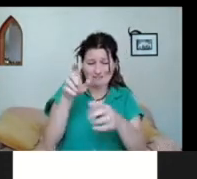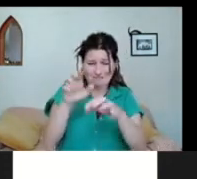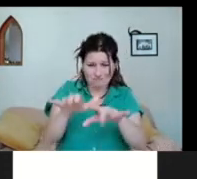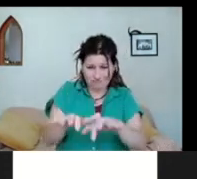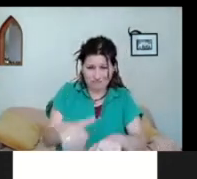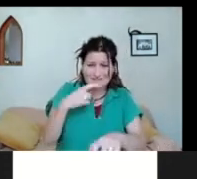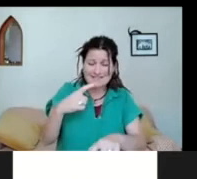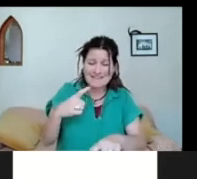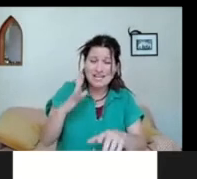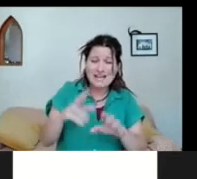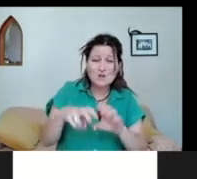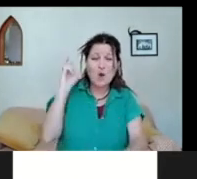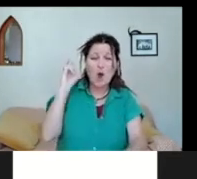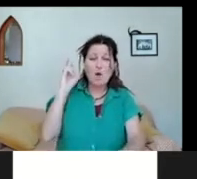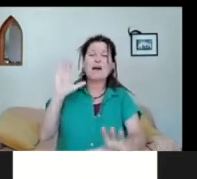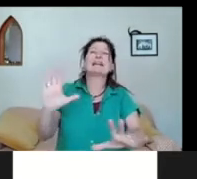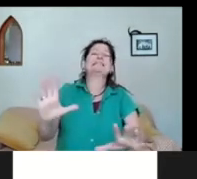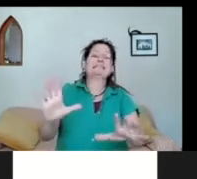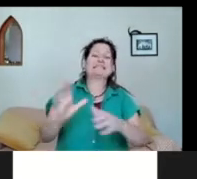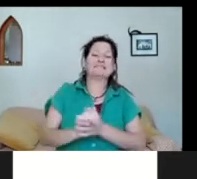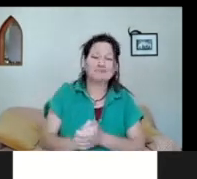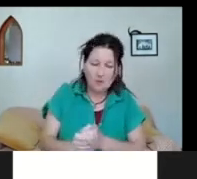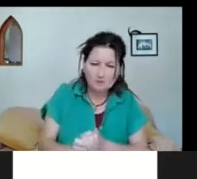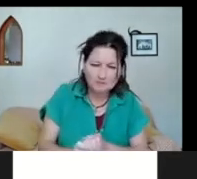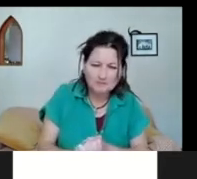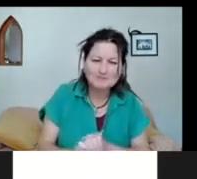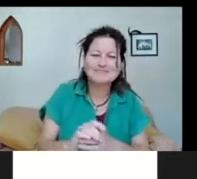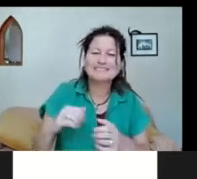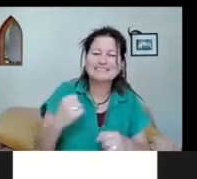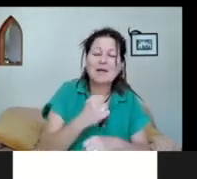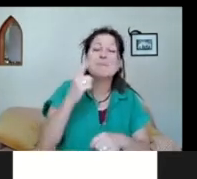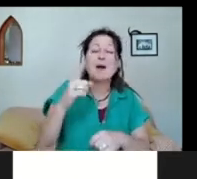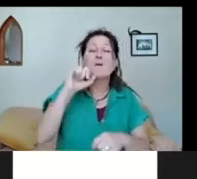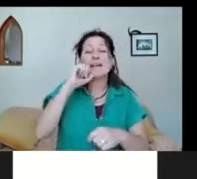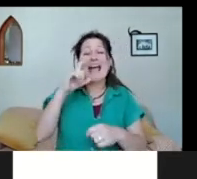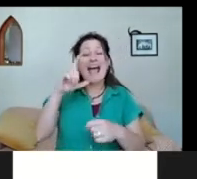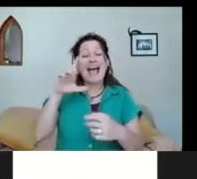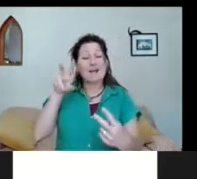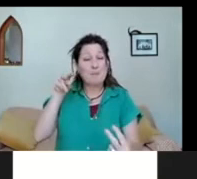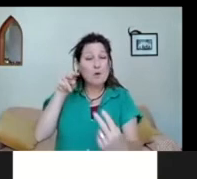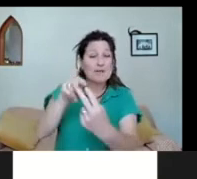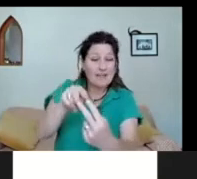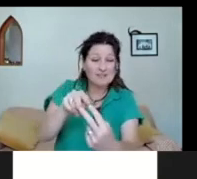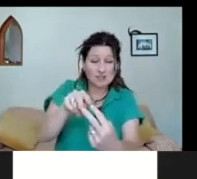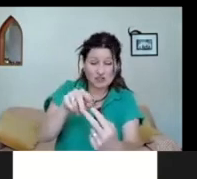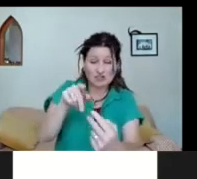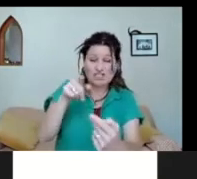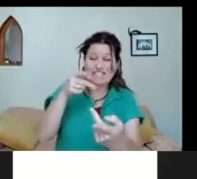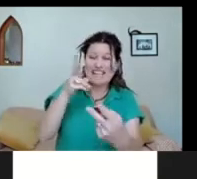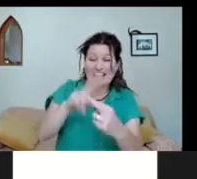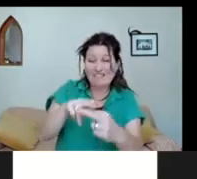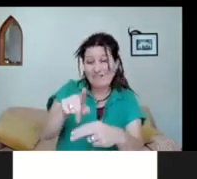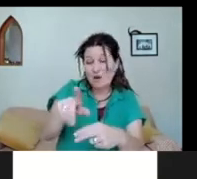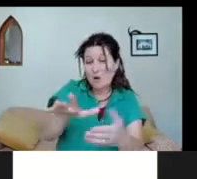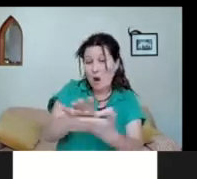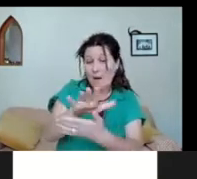but yeah, let's put you in touch. Yeah, we can put you in touch, Vijay, if you are happy for maybe you